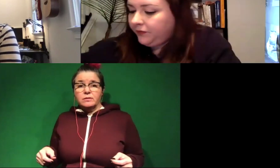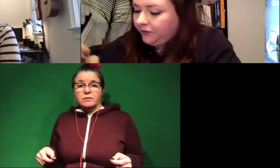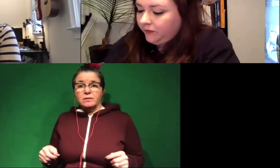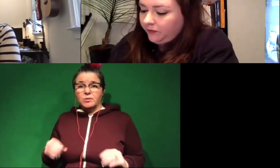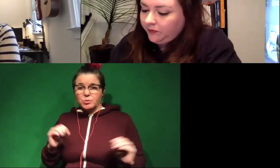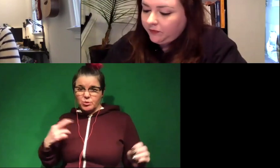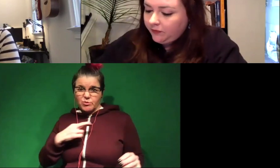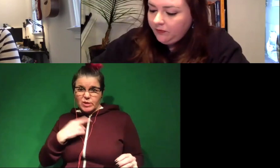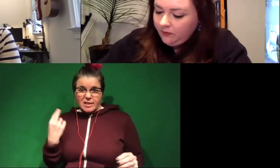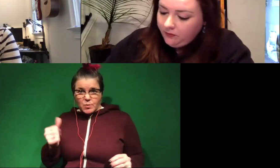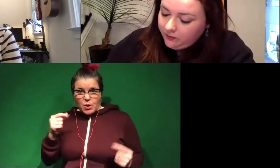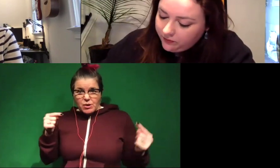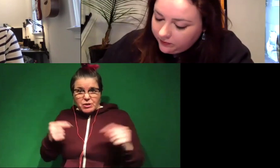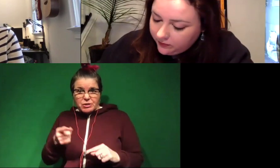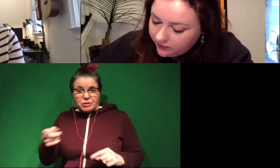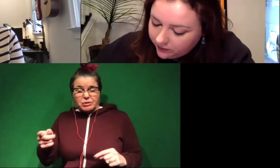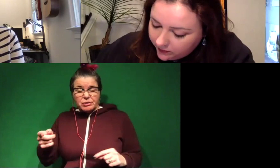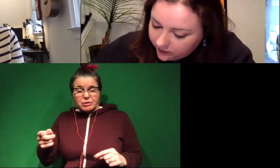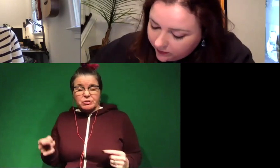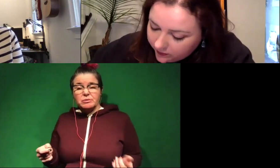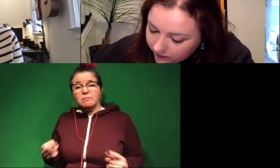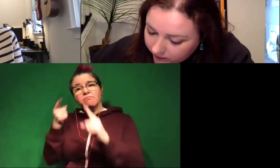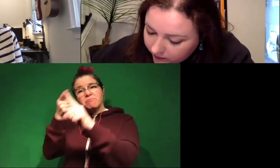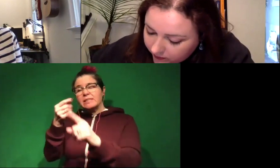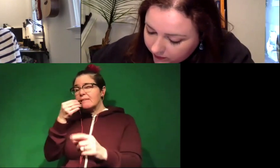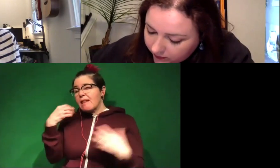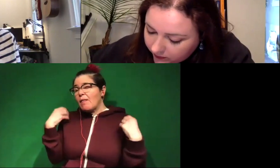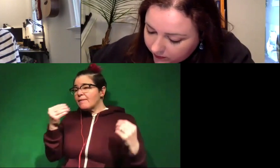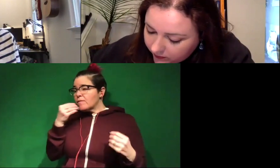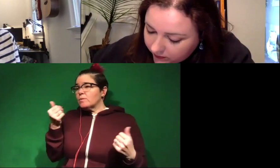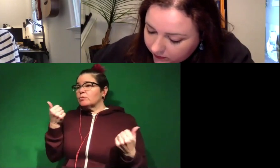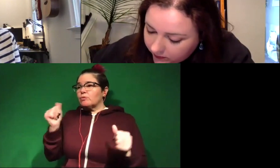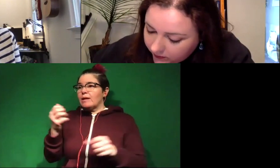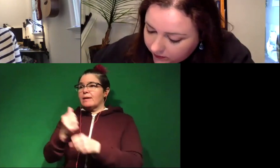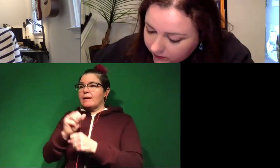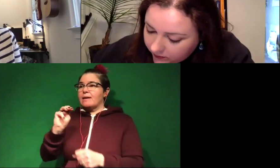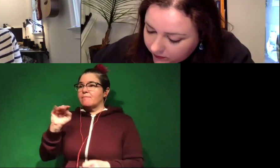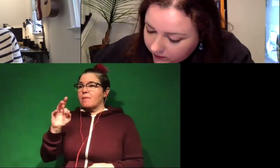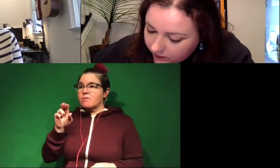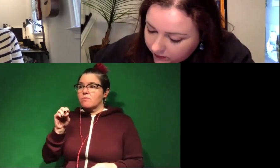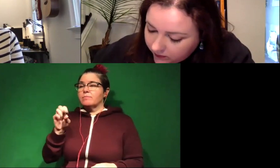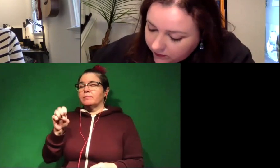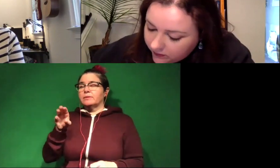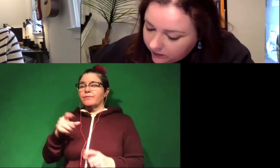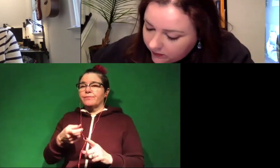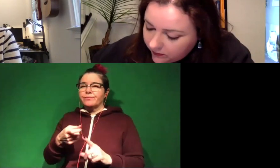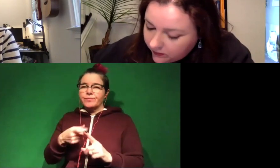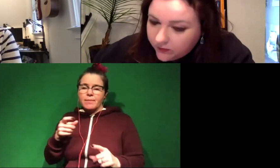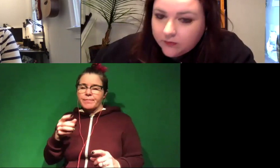to taking them. Ideally, you would eat healthy foods and try to get your microbes from potentially fermented